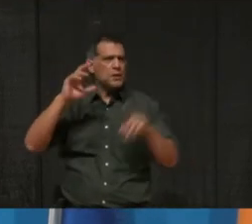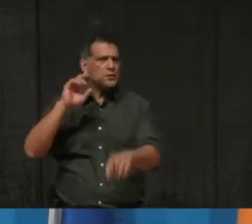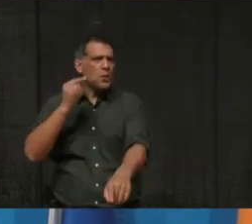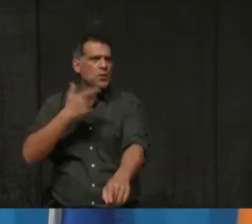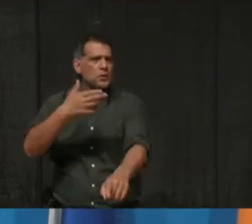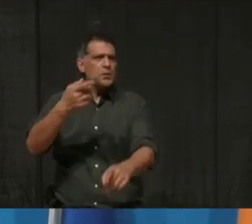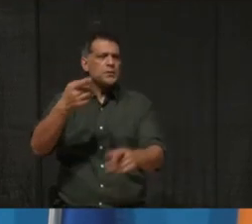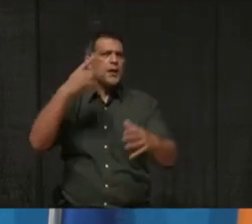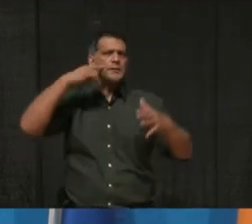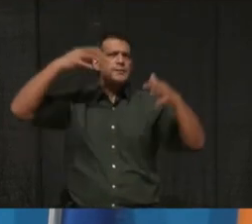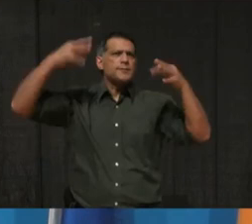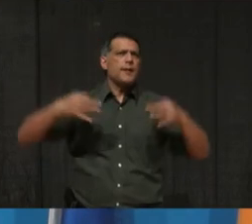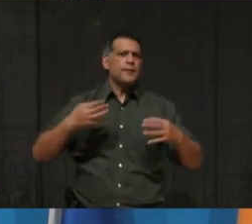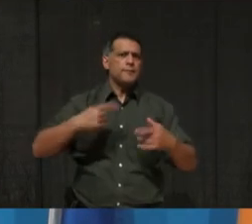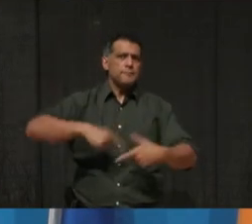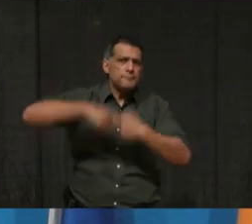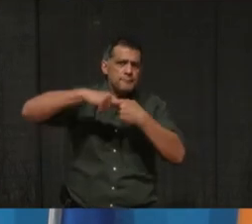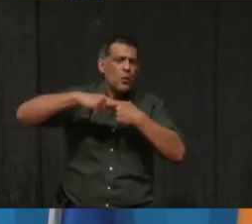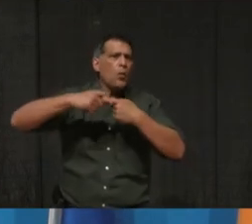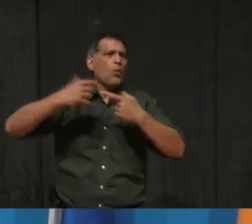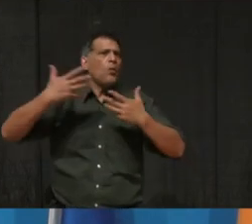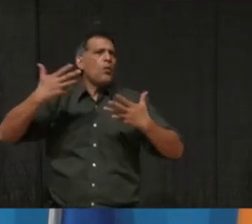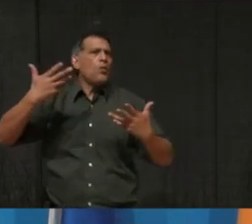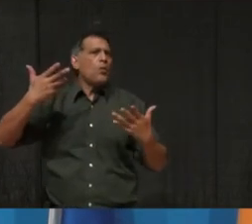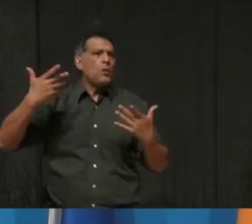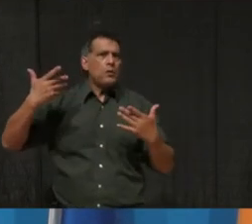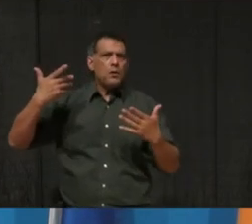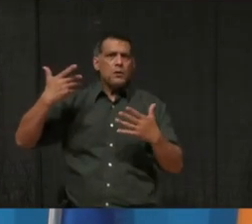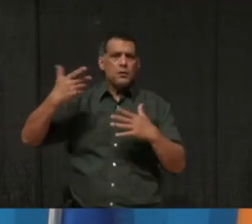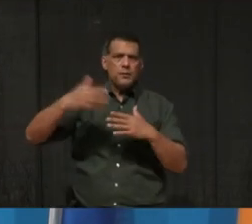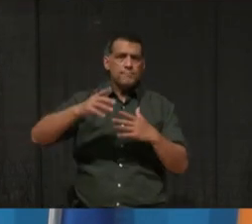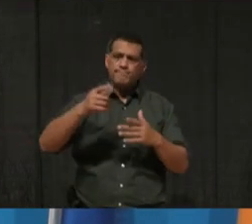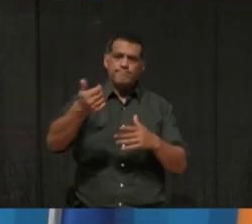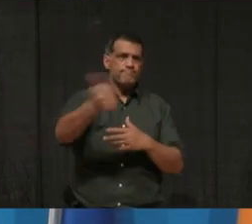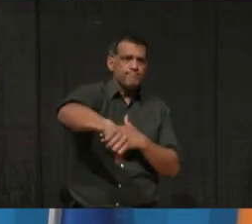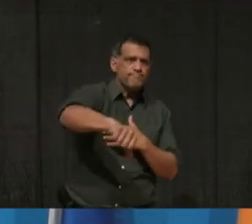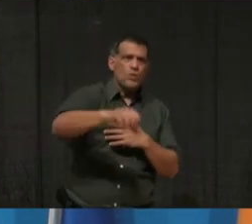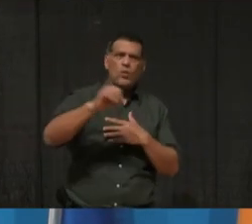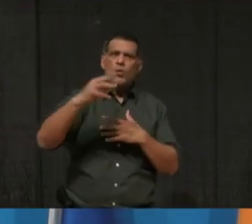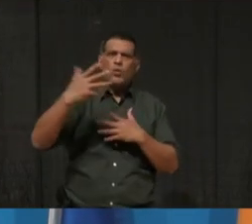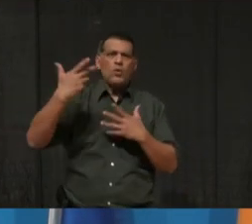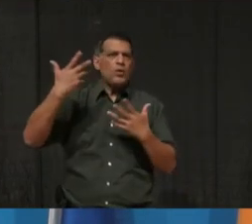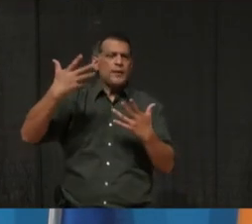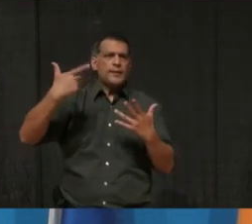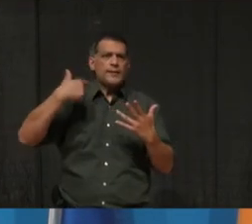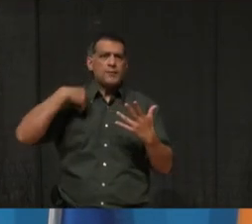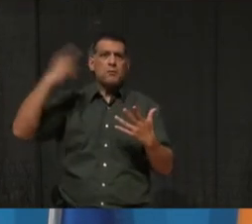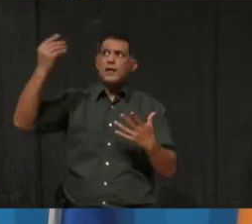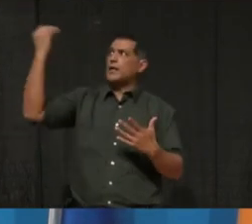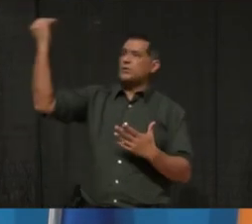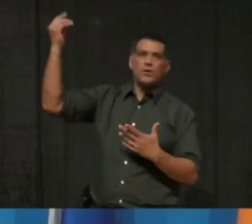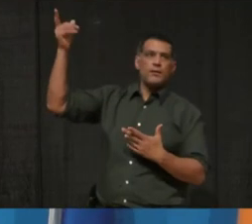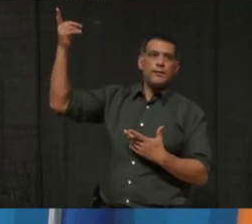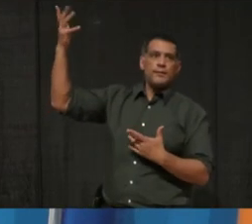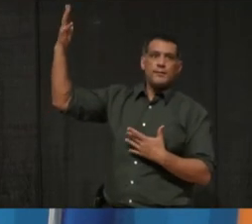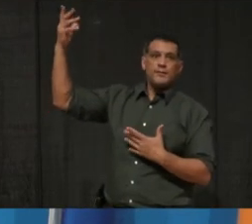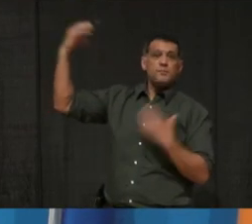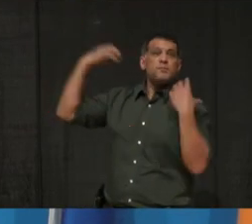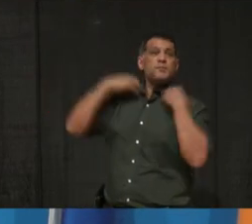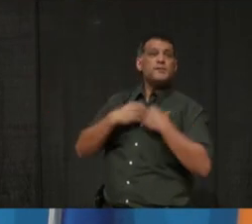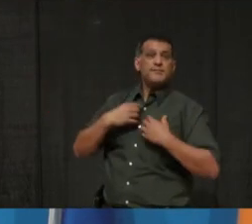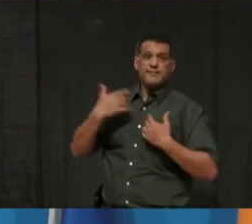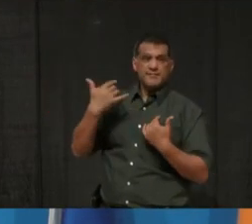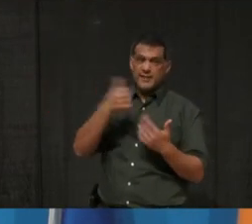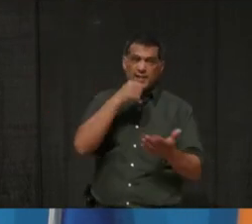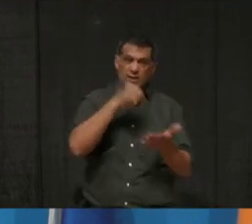decision to suspend enforcement until we receive clarity from the province on the matter. And the mayor's letter is very clear on that.